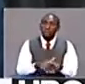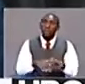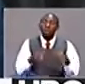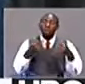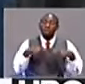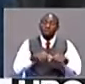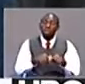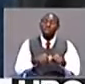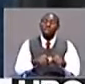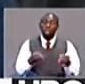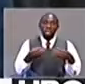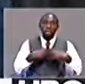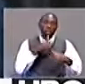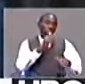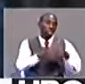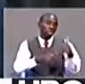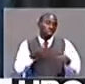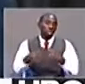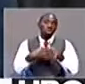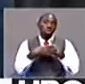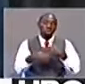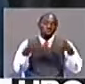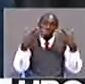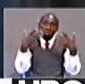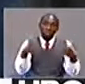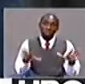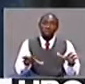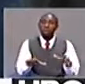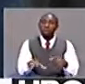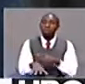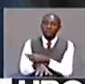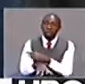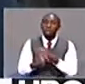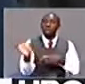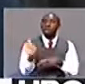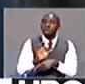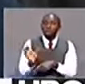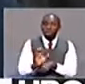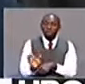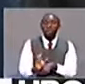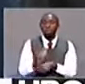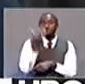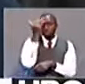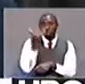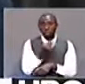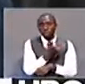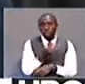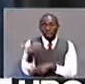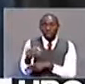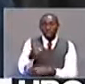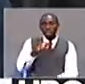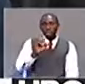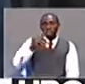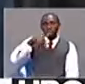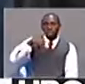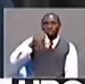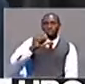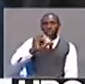copy in their pigeonholes by the Episcopal Council on different issues that were related to elections